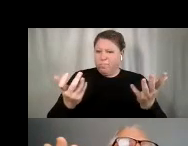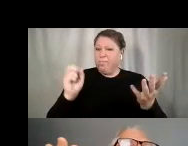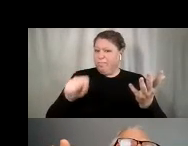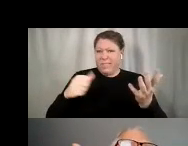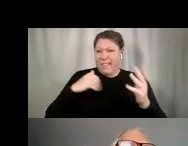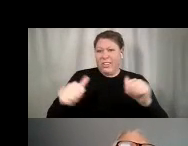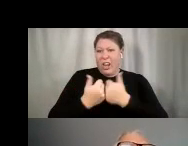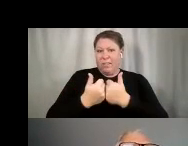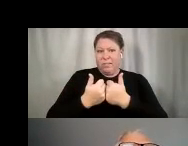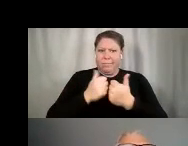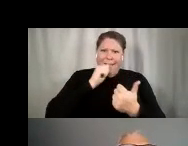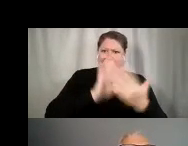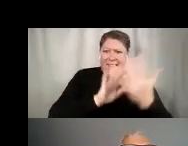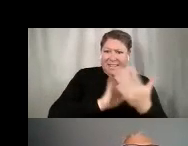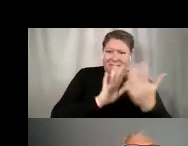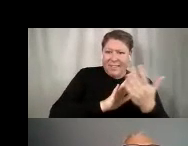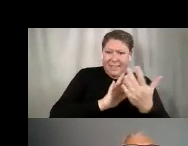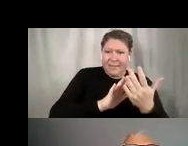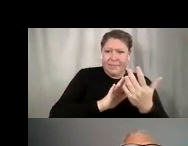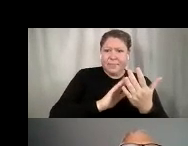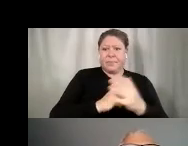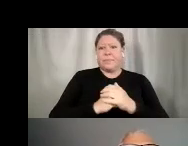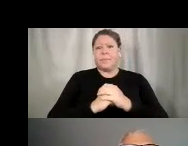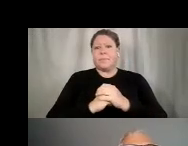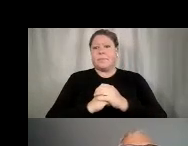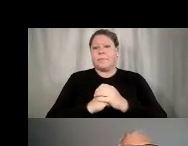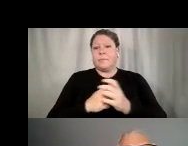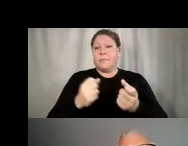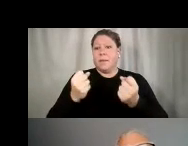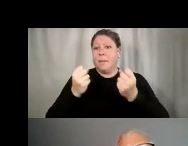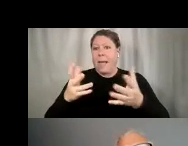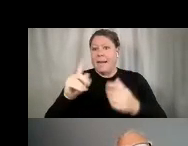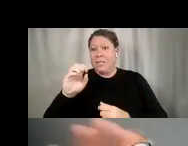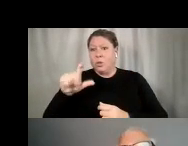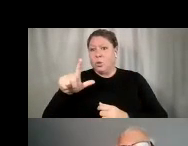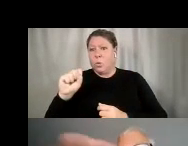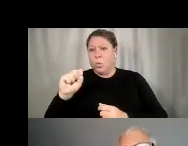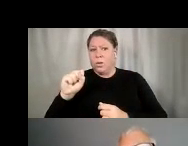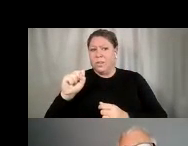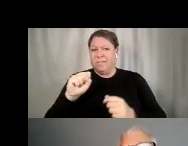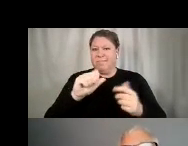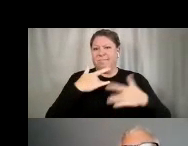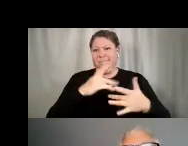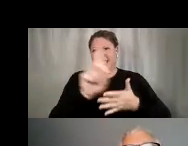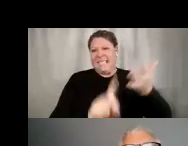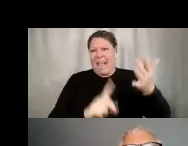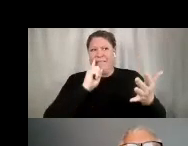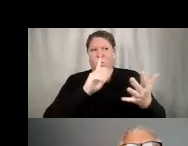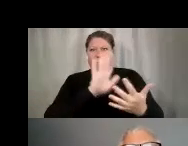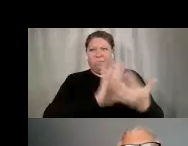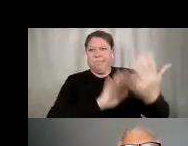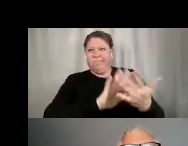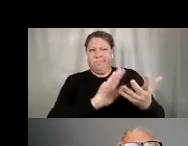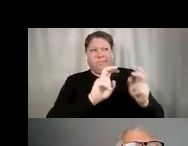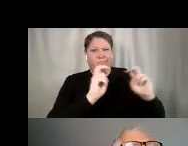not face to face. Many of the tools that we had are really kind of designed. They were designed for